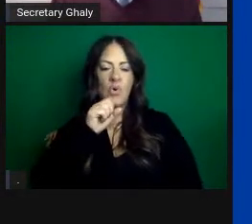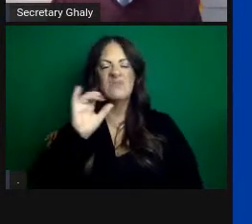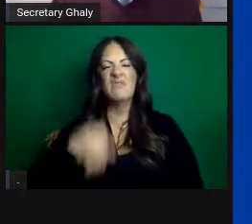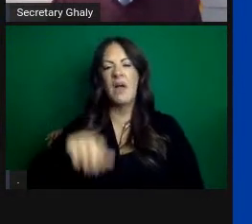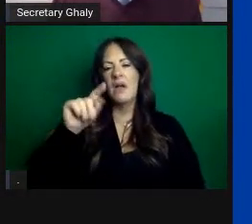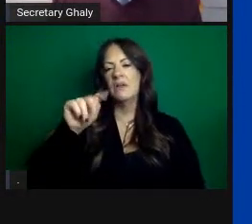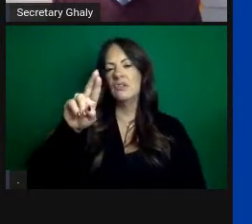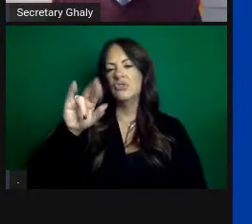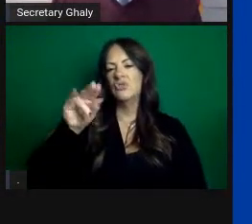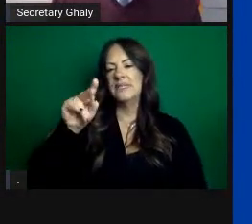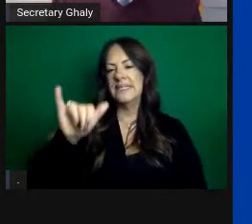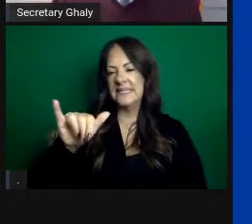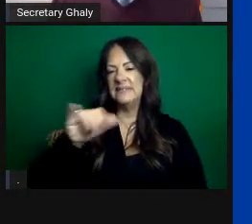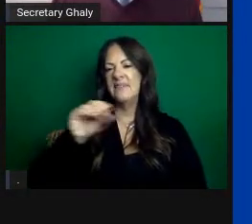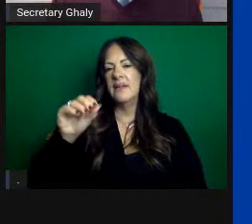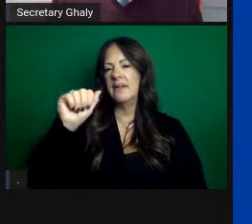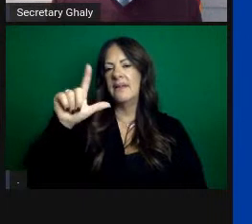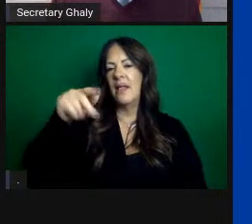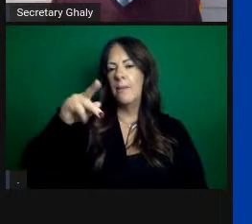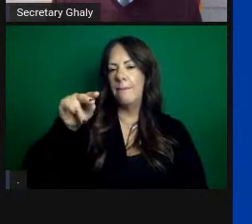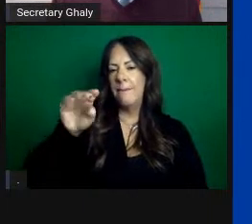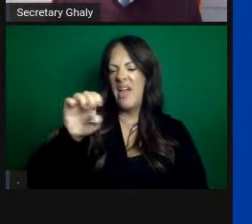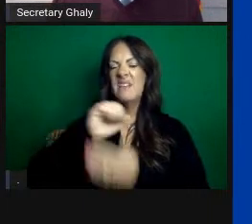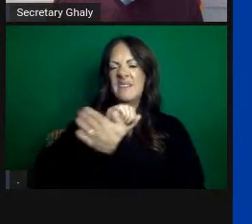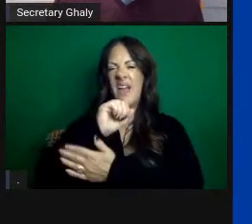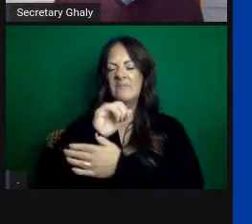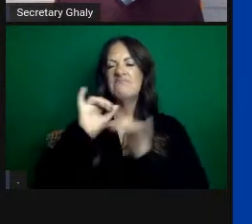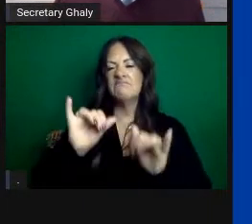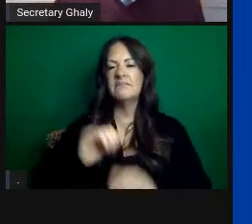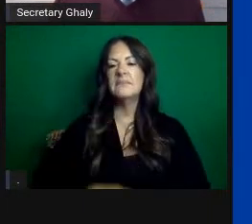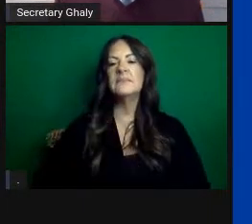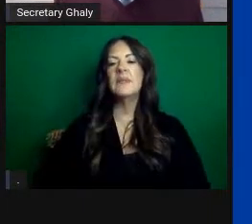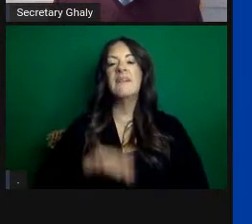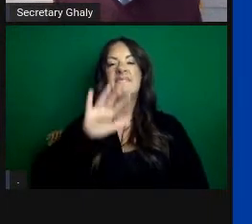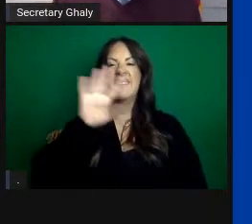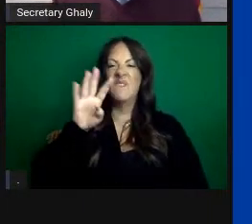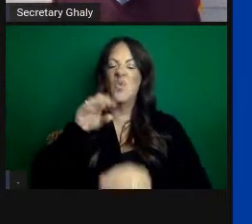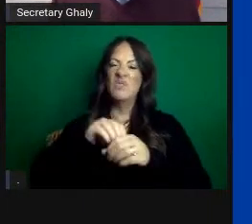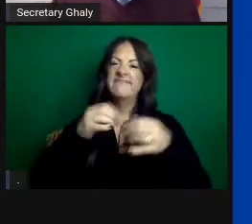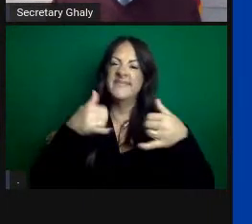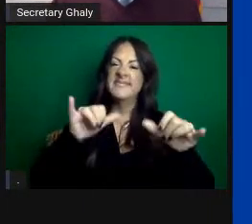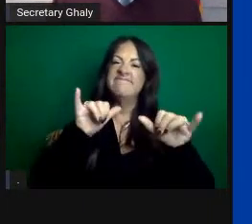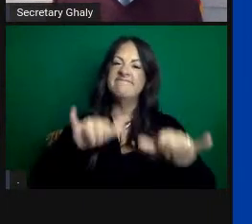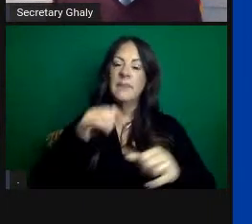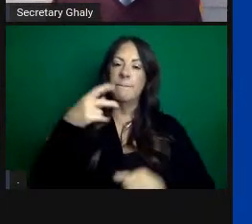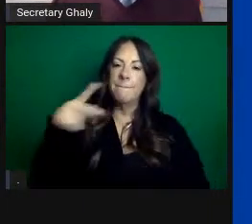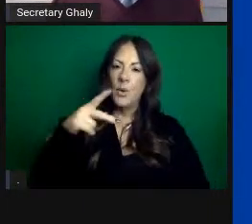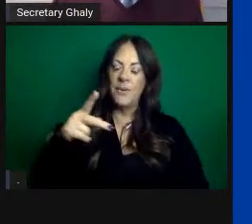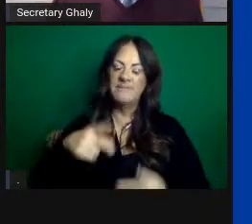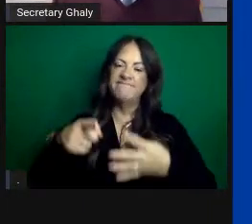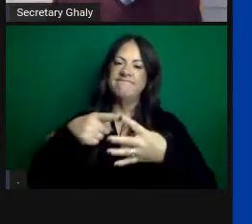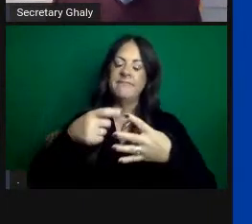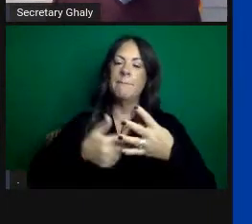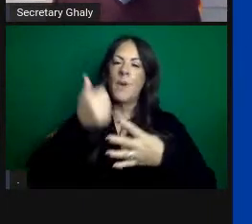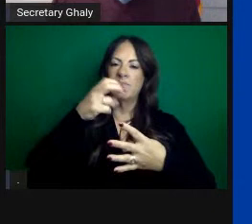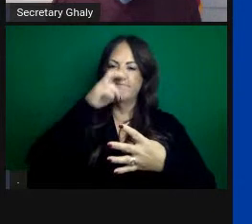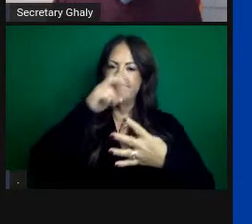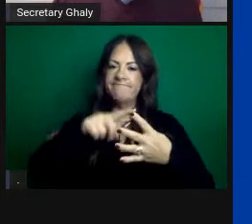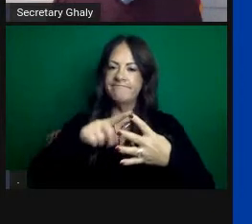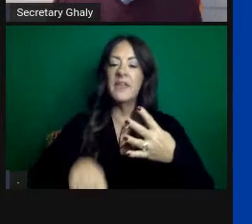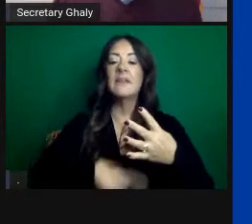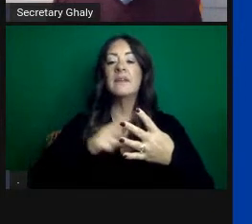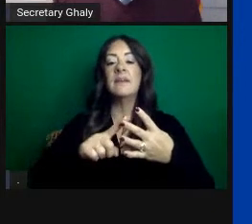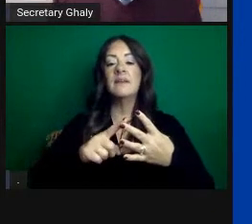54 counties are still in purple, 1 in red, 3 now in orange, 0 in yellow. Many counties, because of